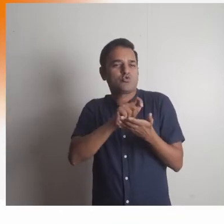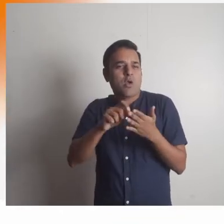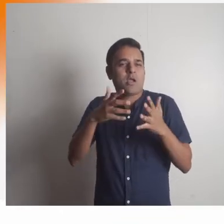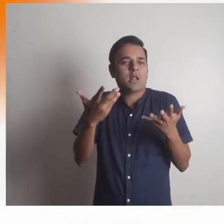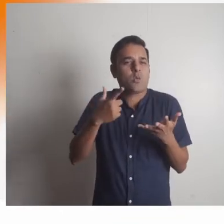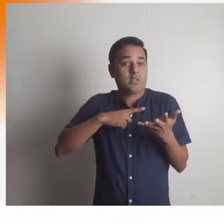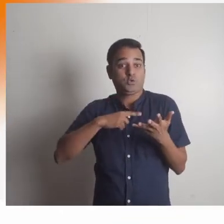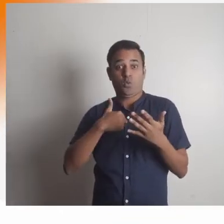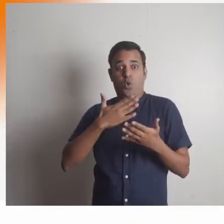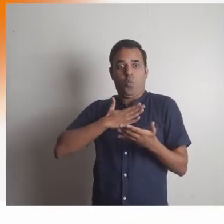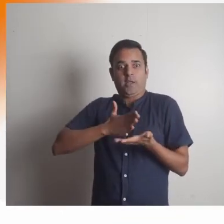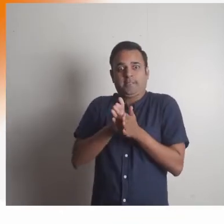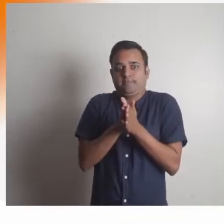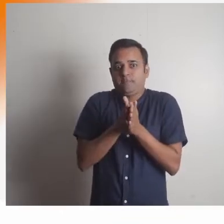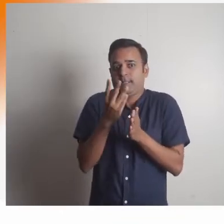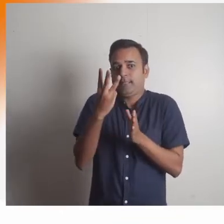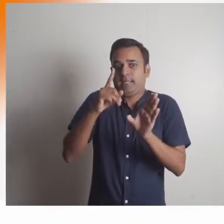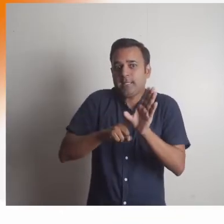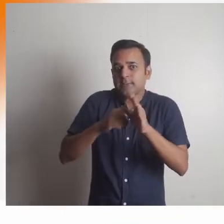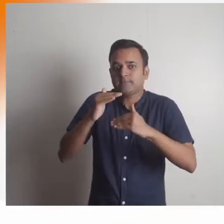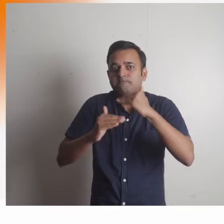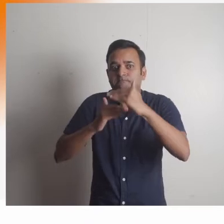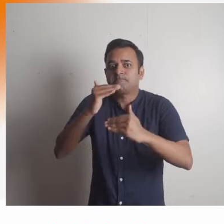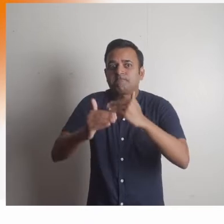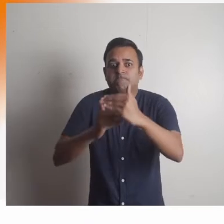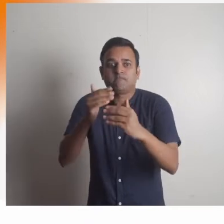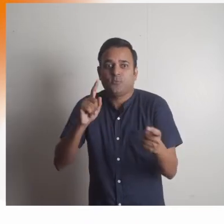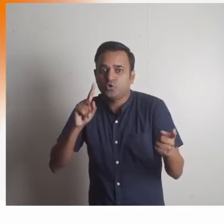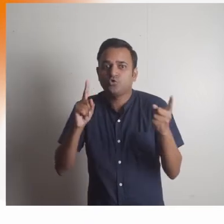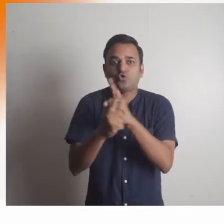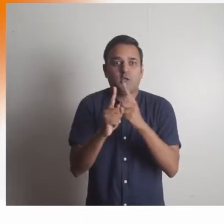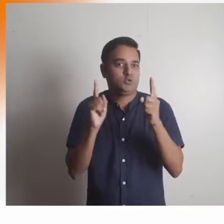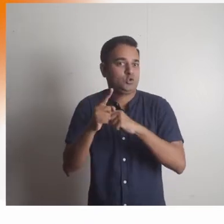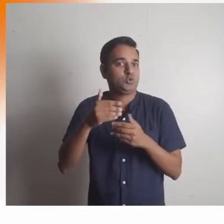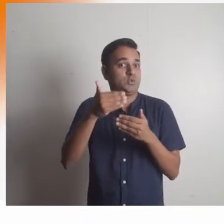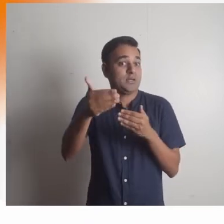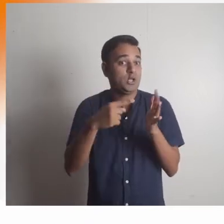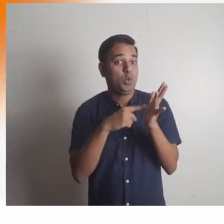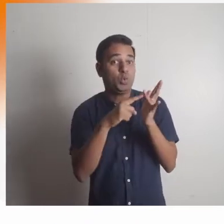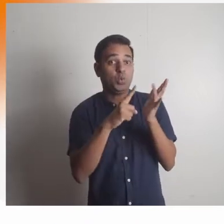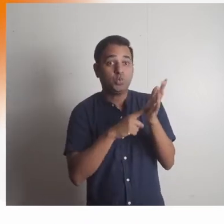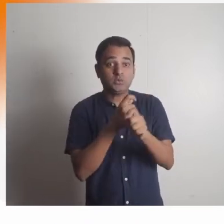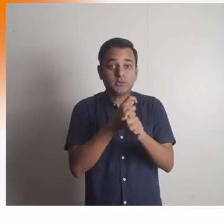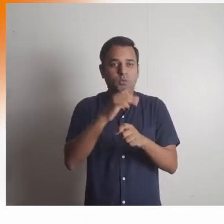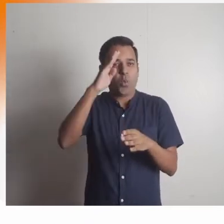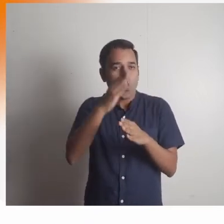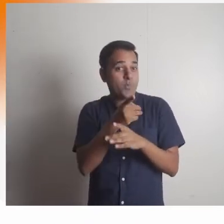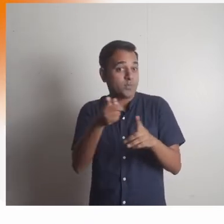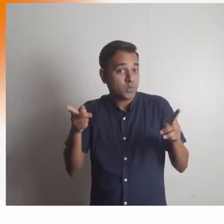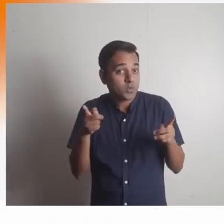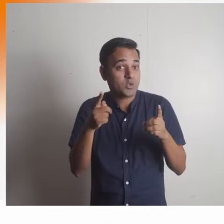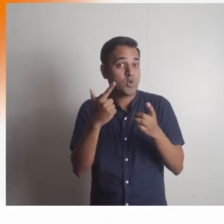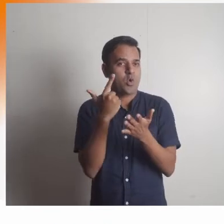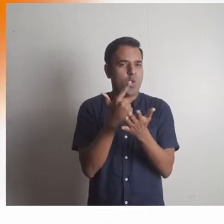The next tool that we're going on to, I hope you're all okay still. It's a lot to take in, but as I said, this is a little taste test. Think of it